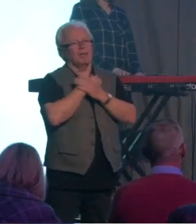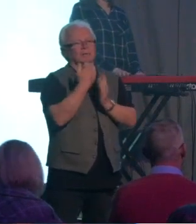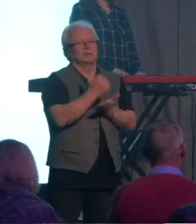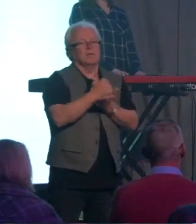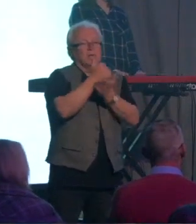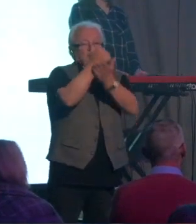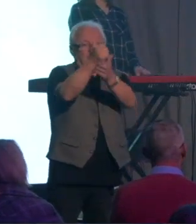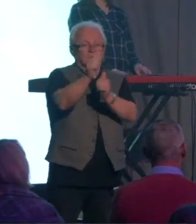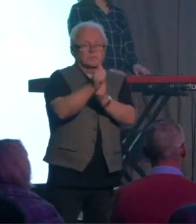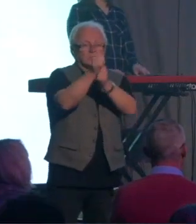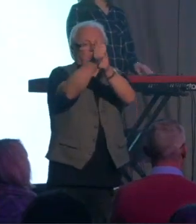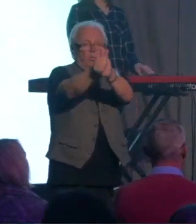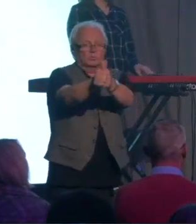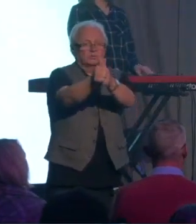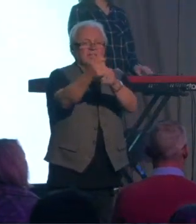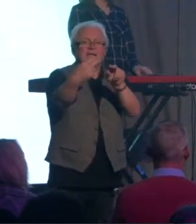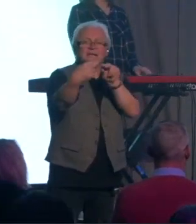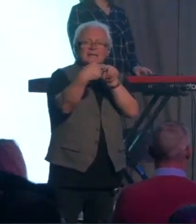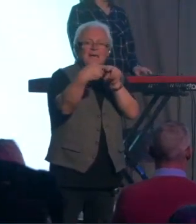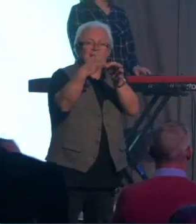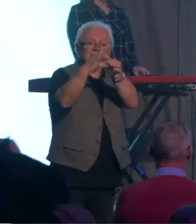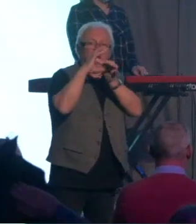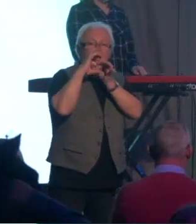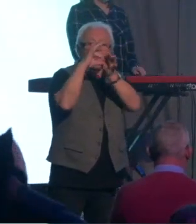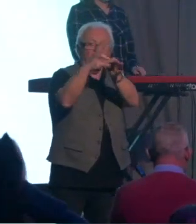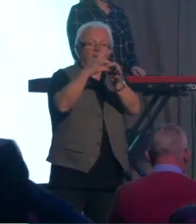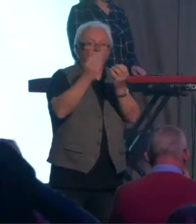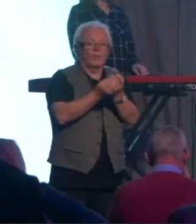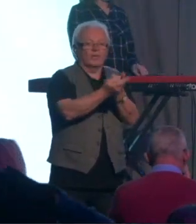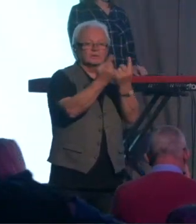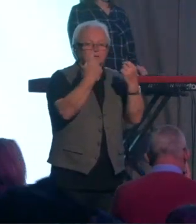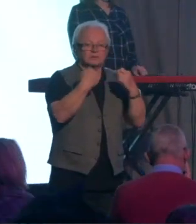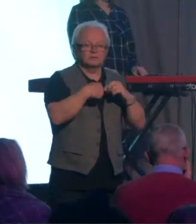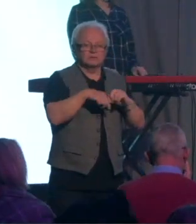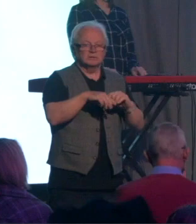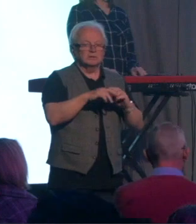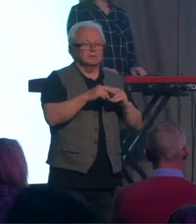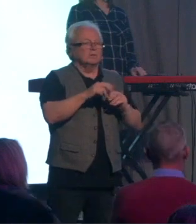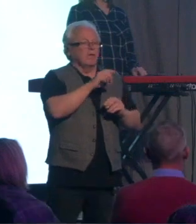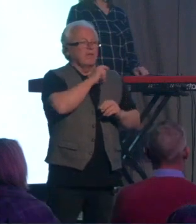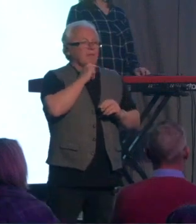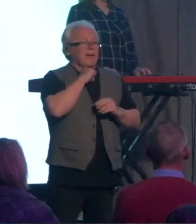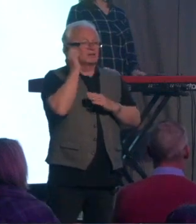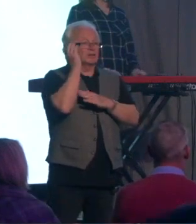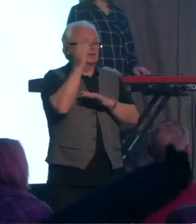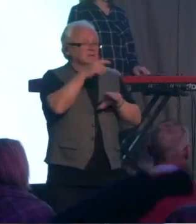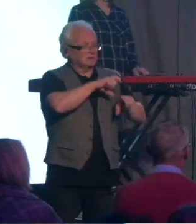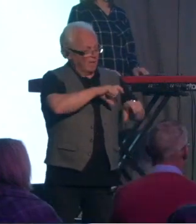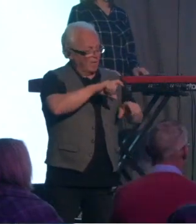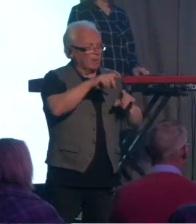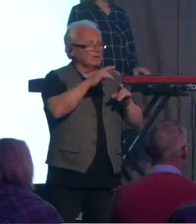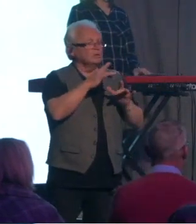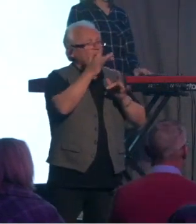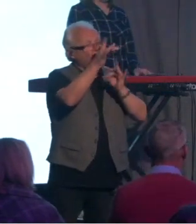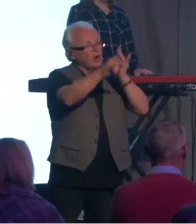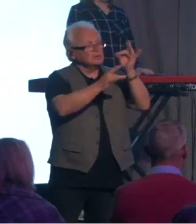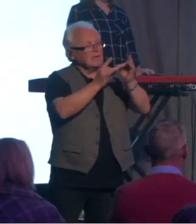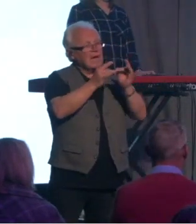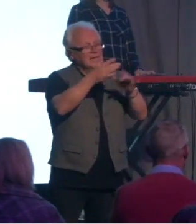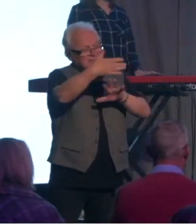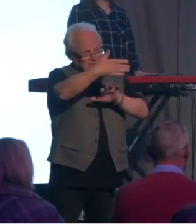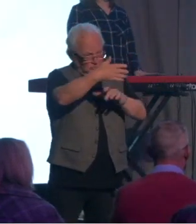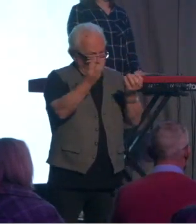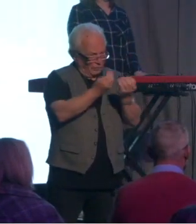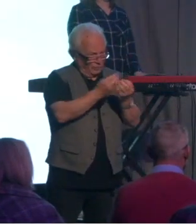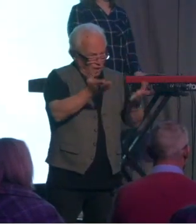Please come and connect with us. We'd love to be able to lead you in any way that we can. And also, the pastors are still online for you. Those of you that are still watching on Facebook and online,